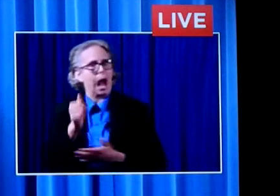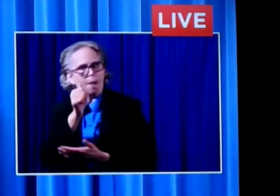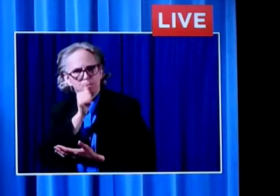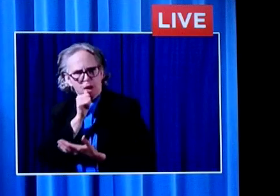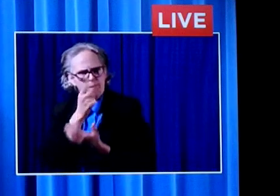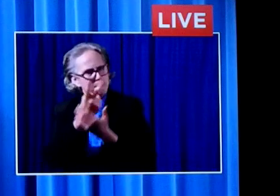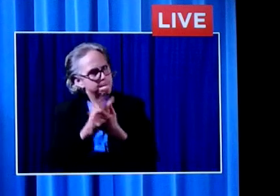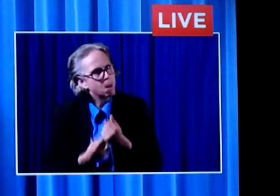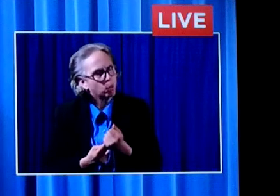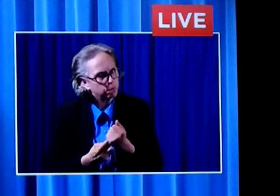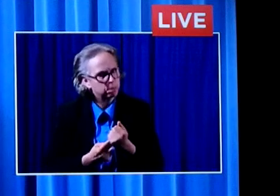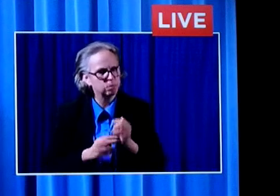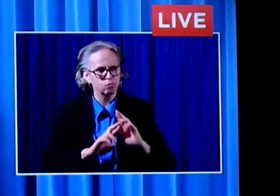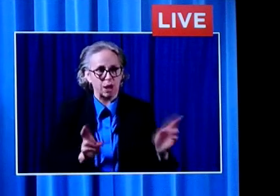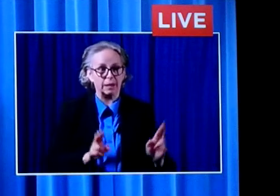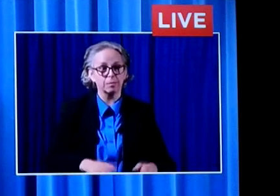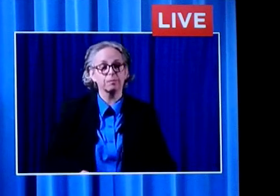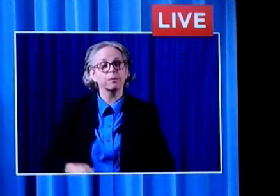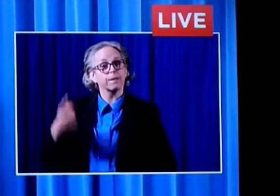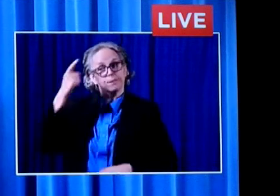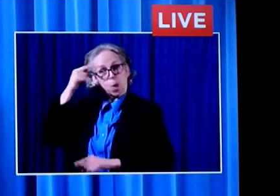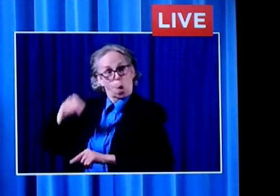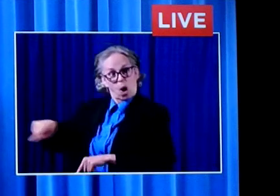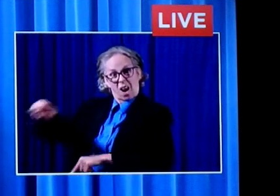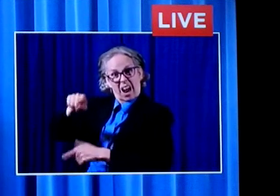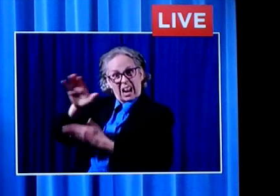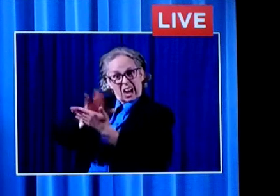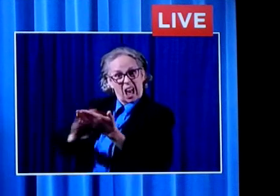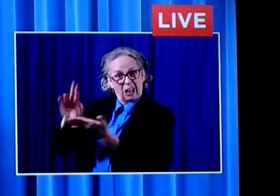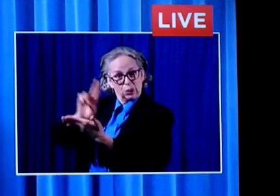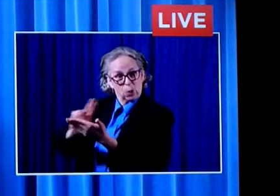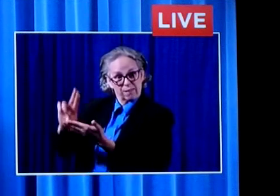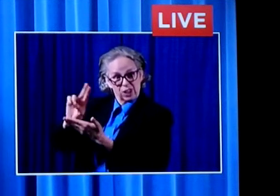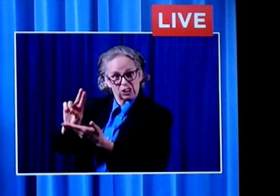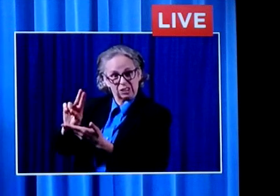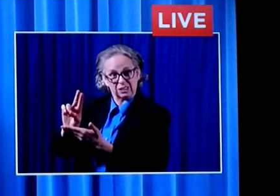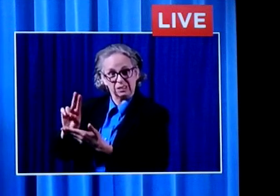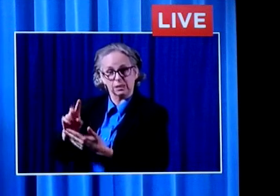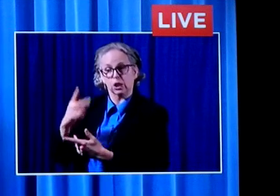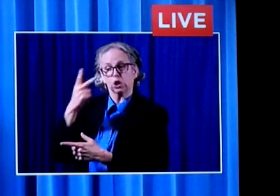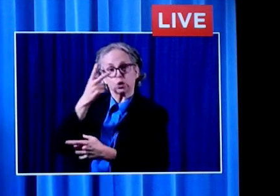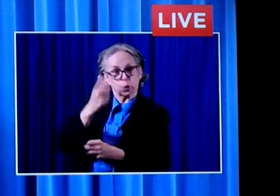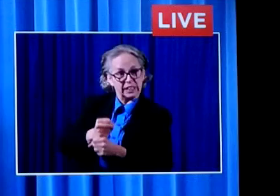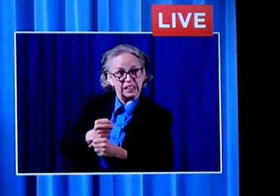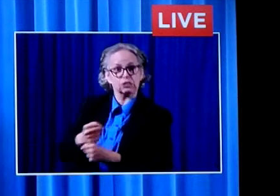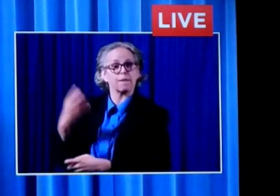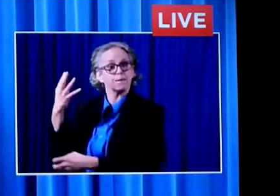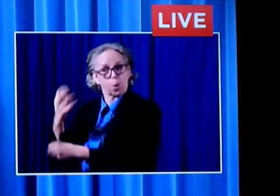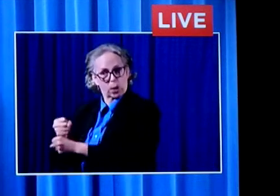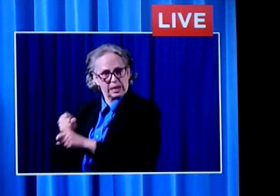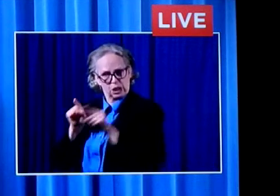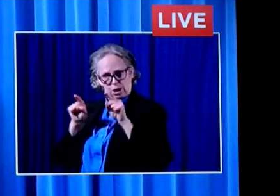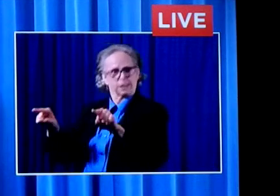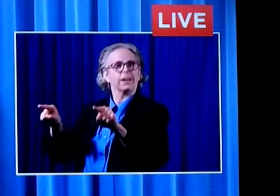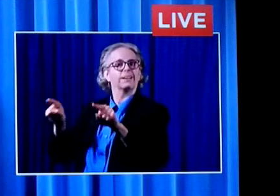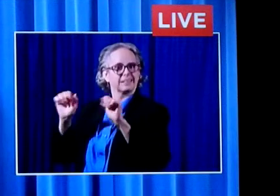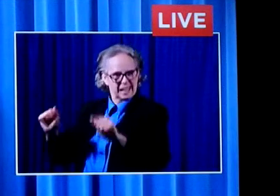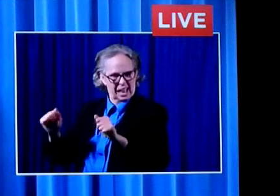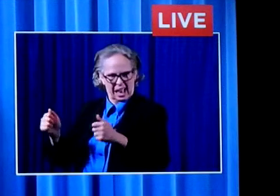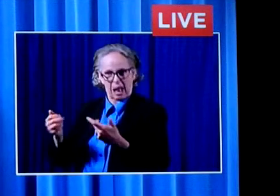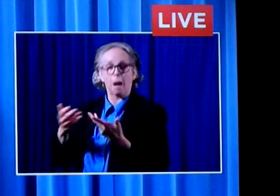this available to 2- and 4-year colleges and universities, both public and private, including adult career